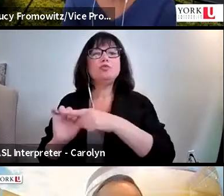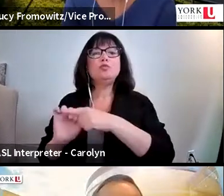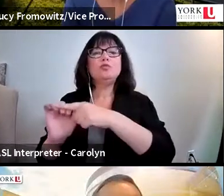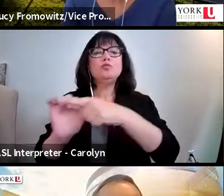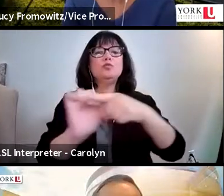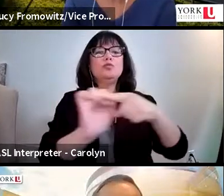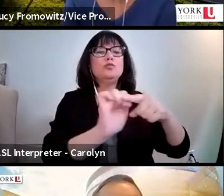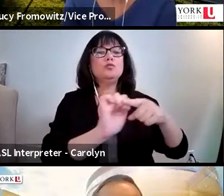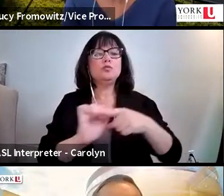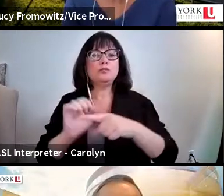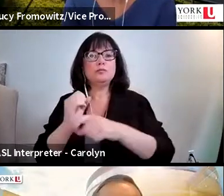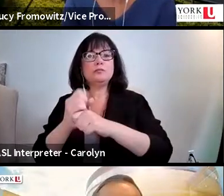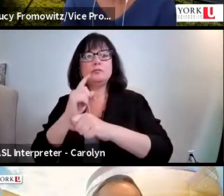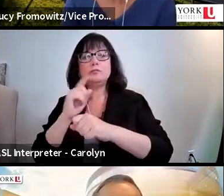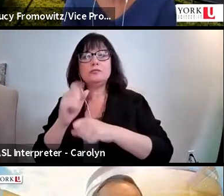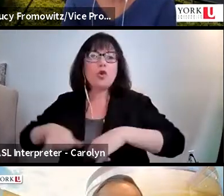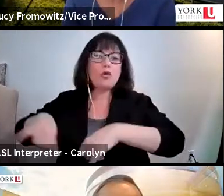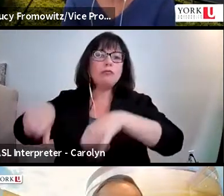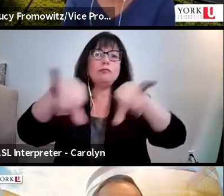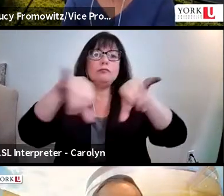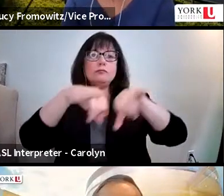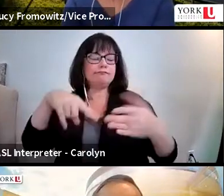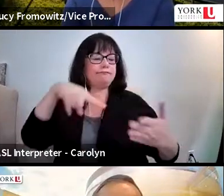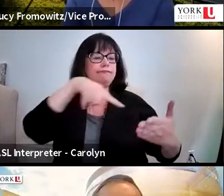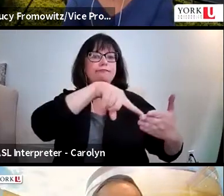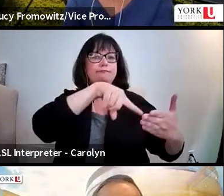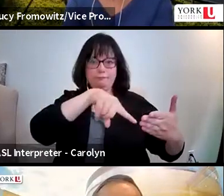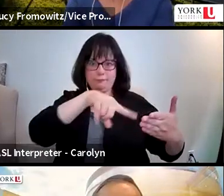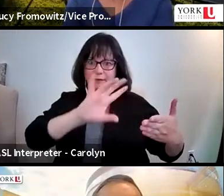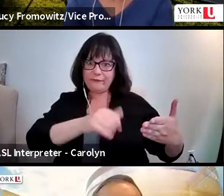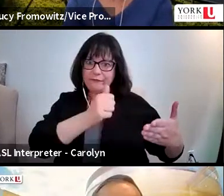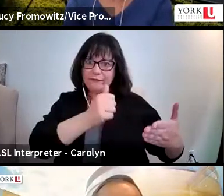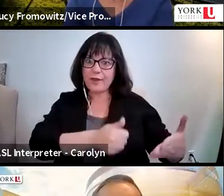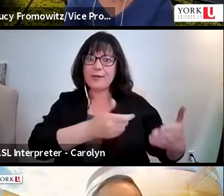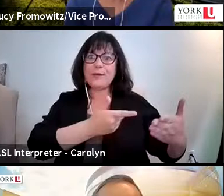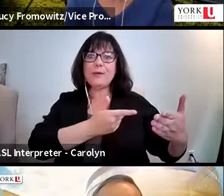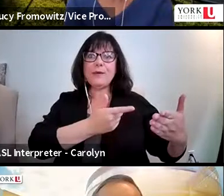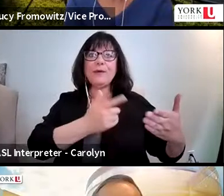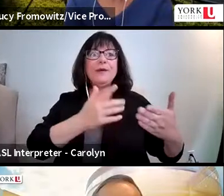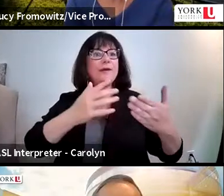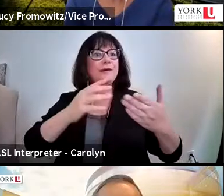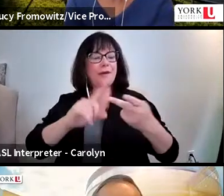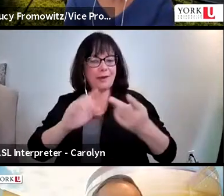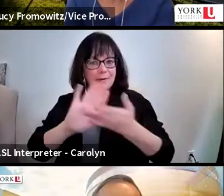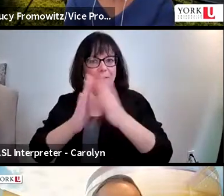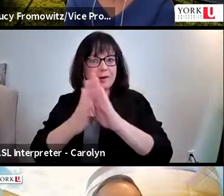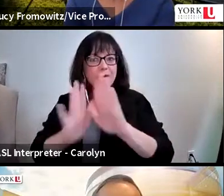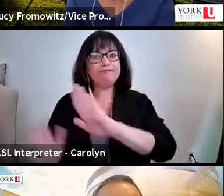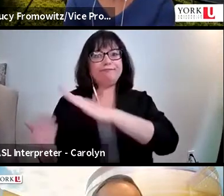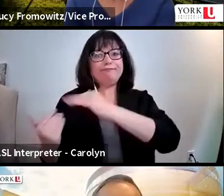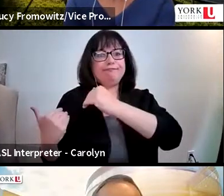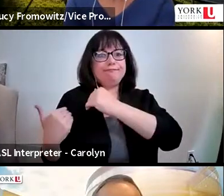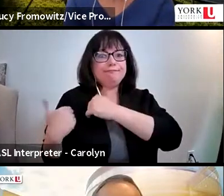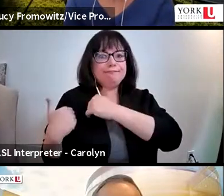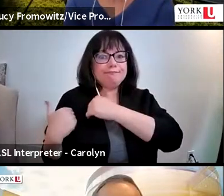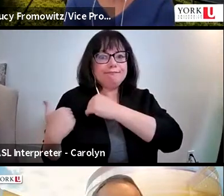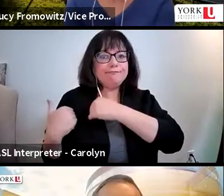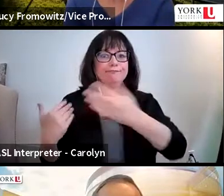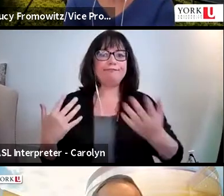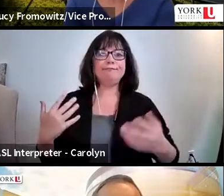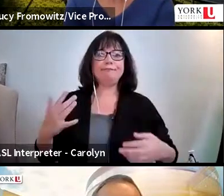do we ensure that everyone is accountable around, whatever enhancements we have, our affirmative